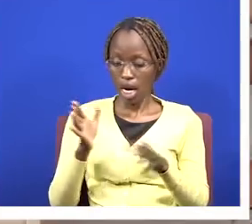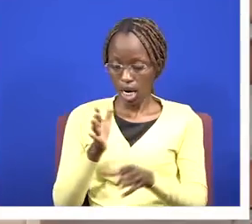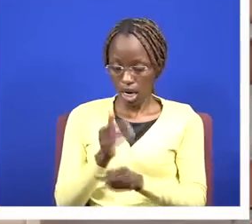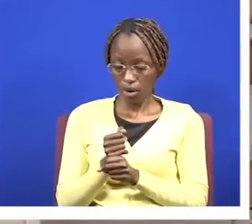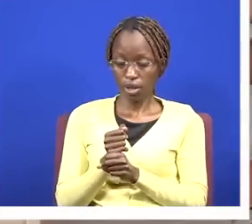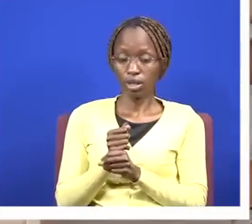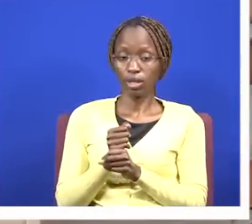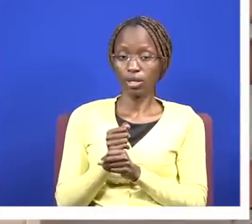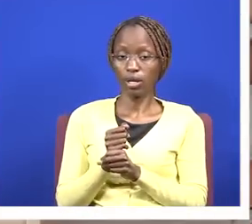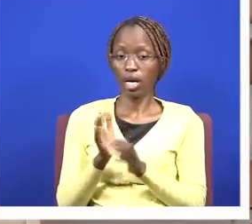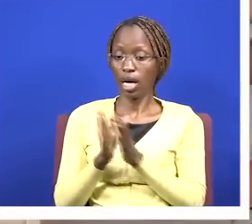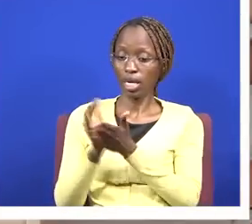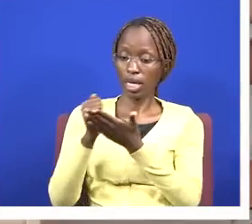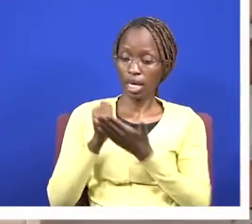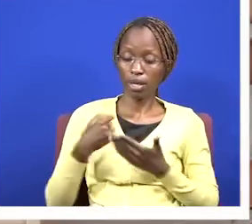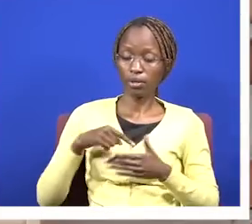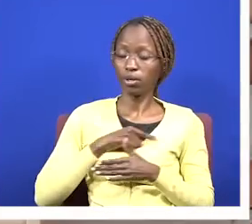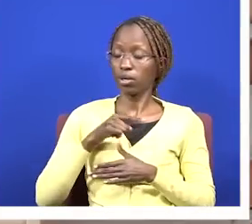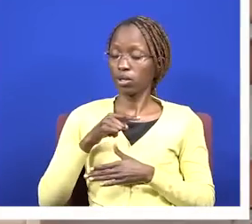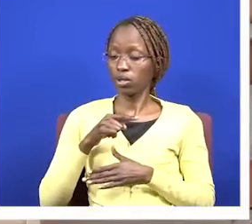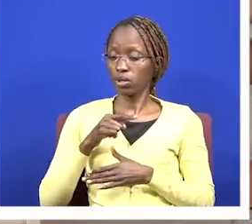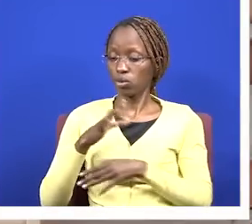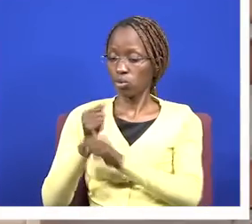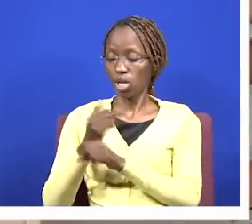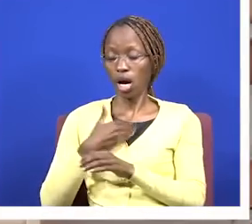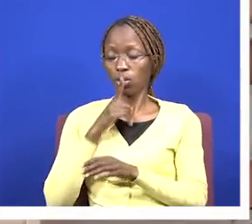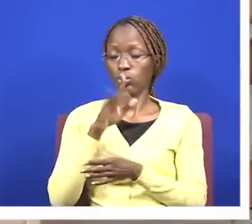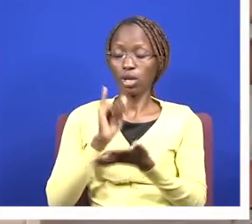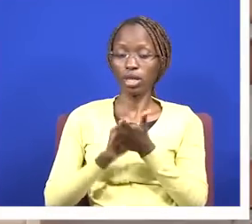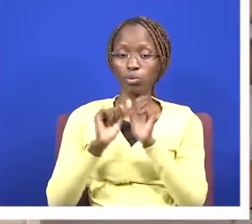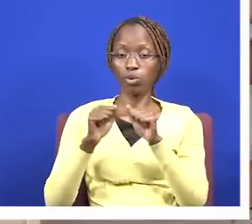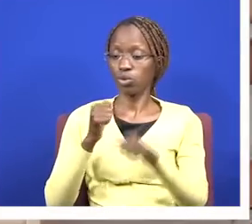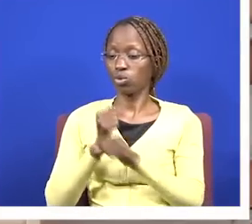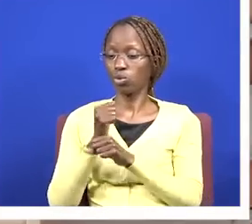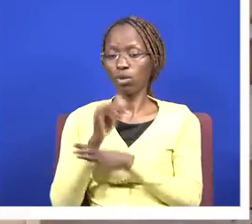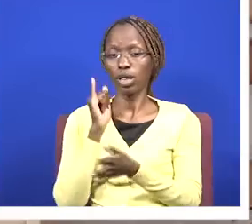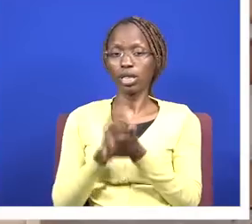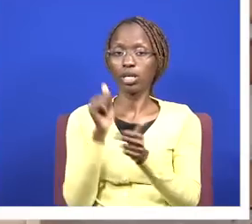gives us courage and helps us to be brave so that we can do that which